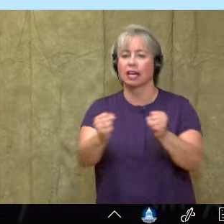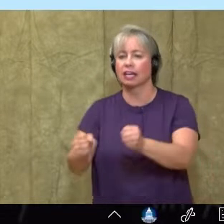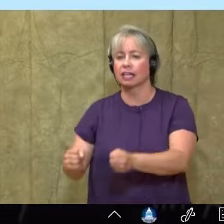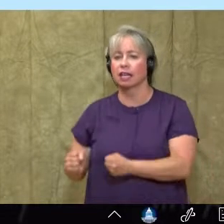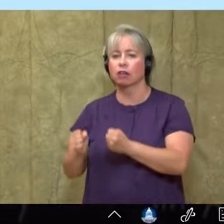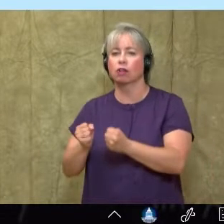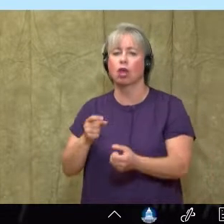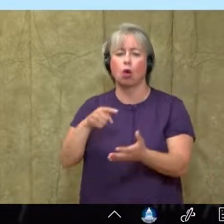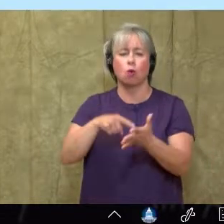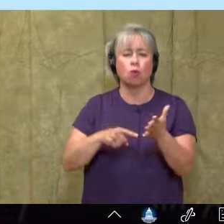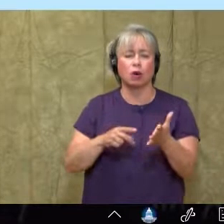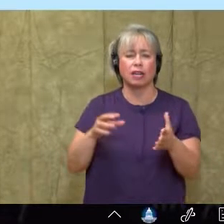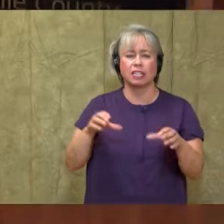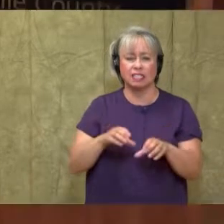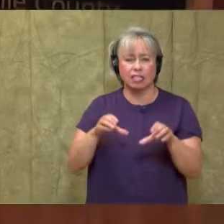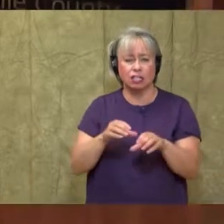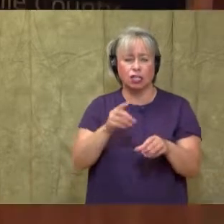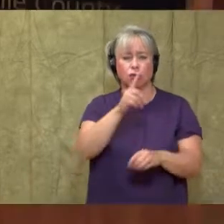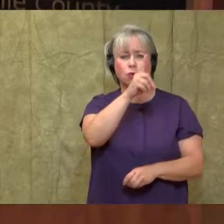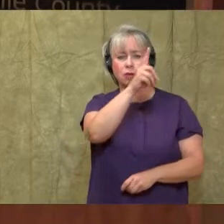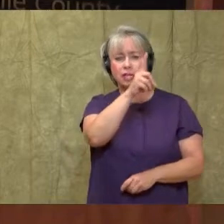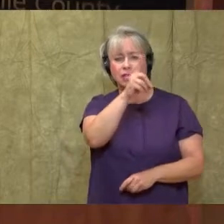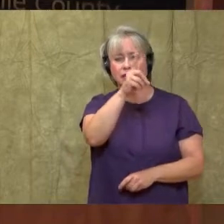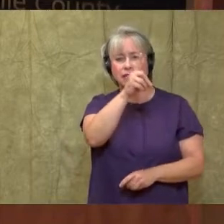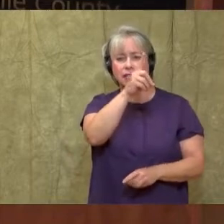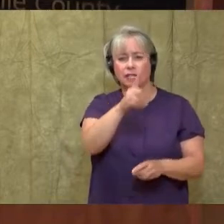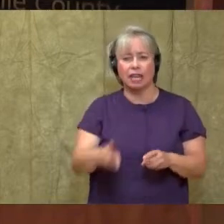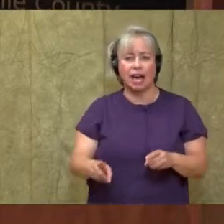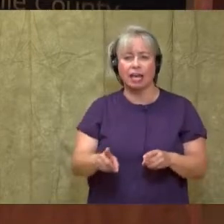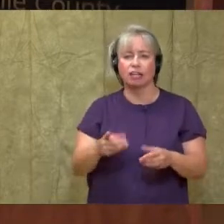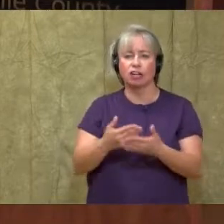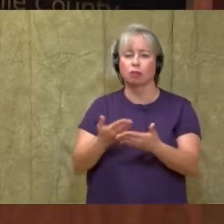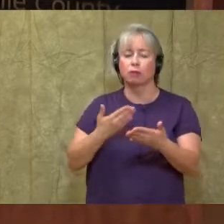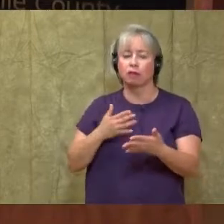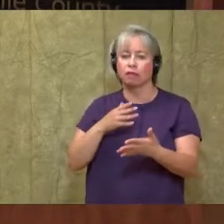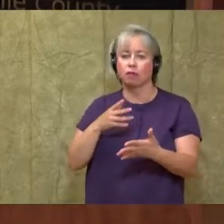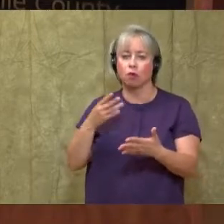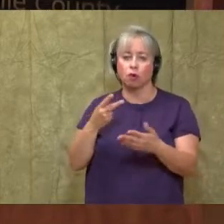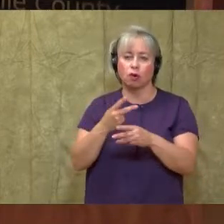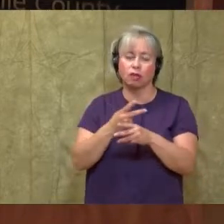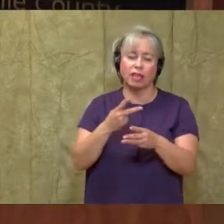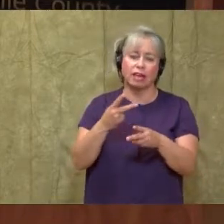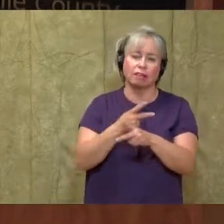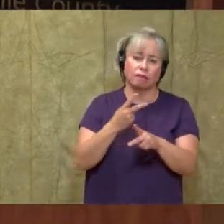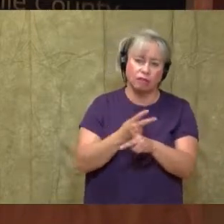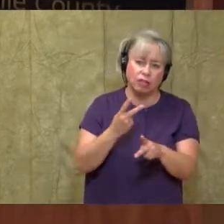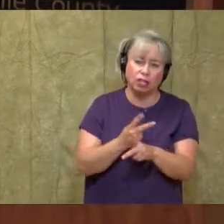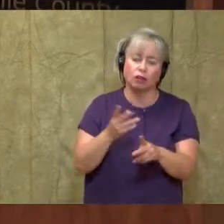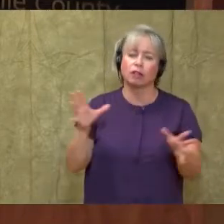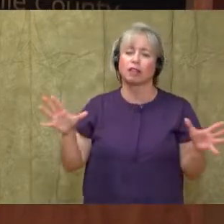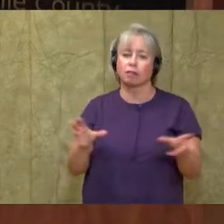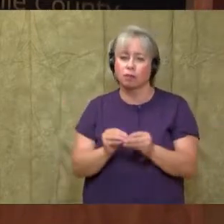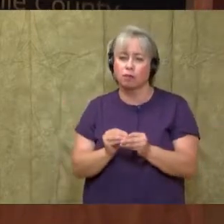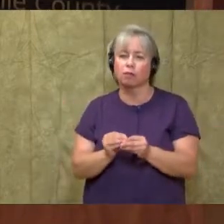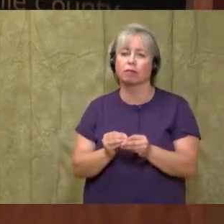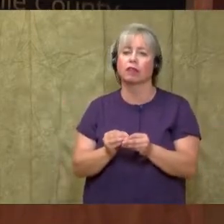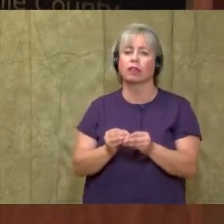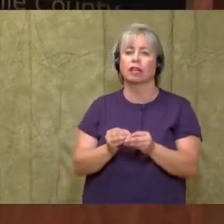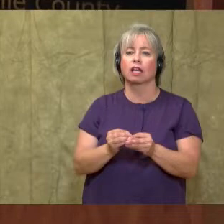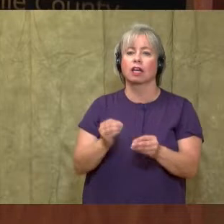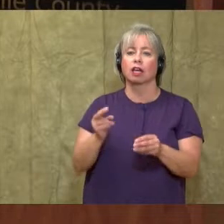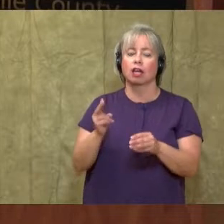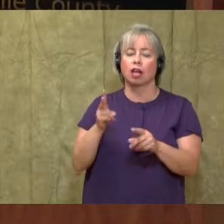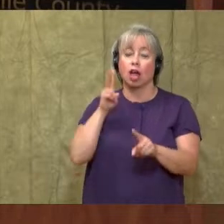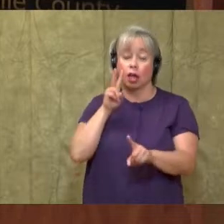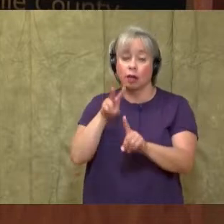does diagonally before we can find his total. So we're going to be using the Pythagorean theorem. What is this problem